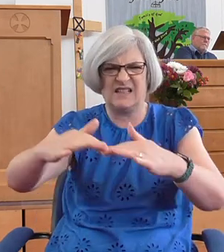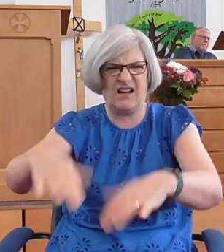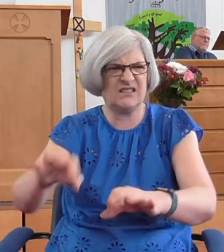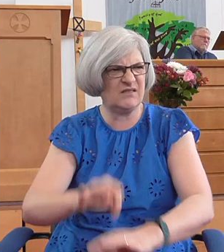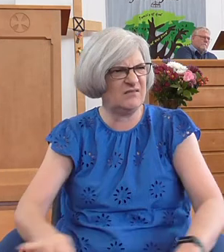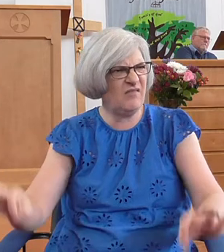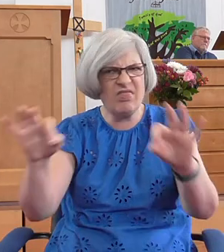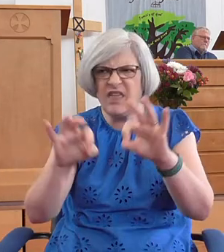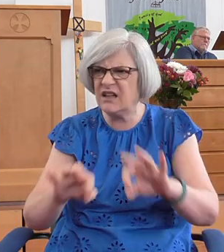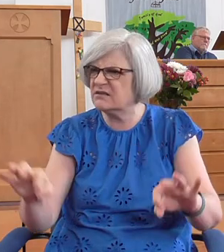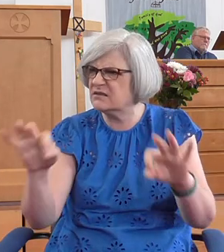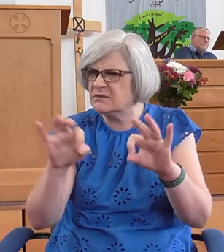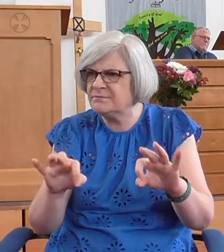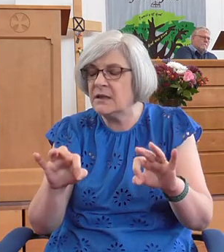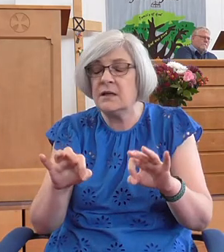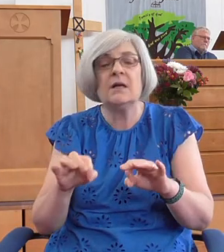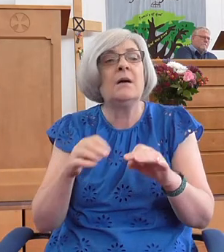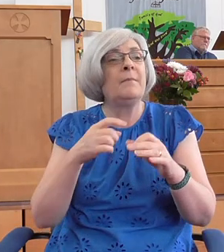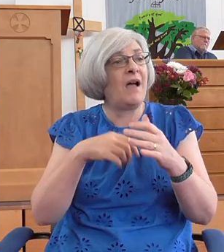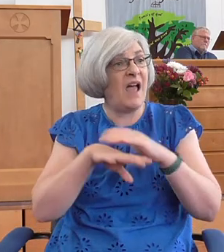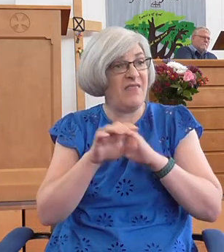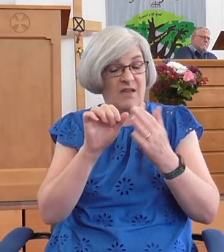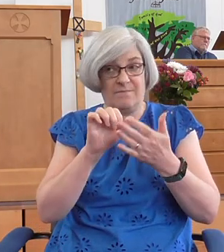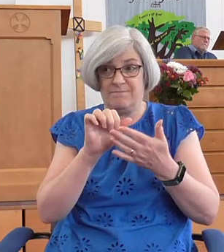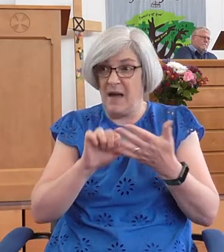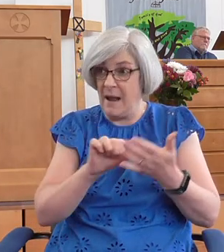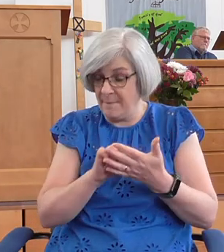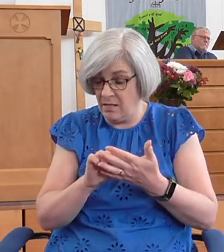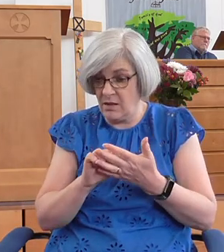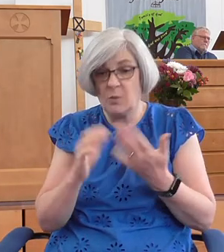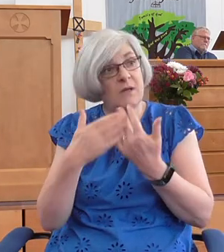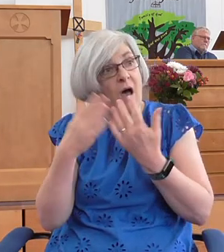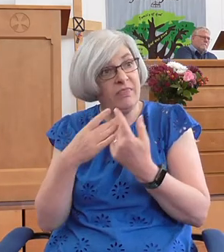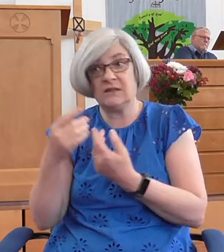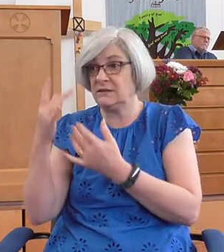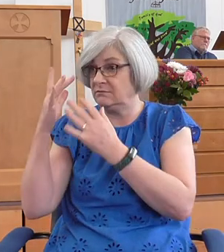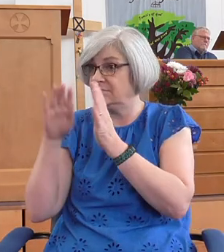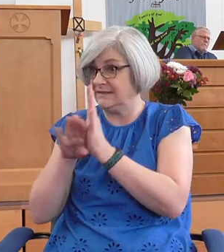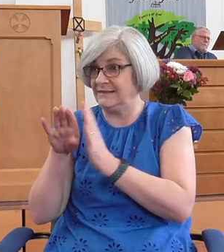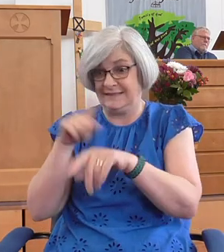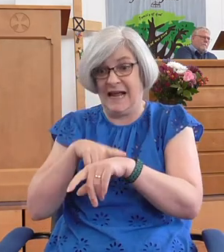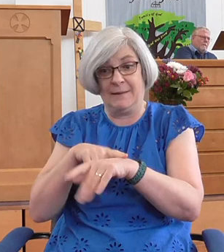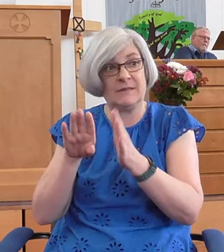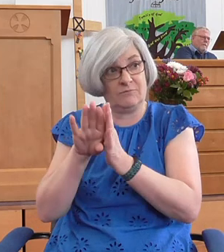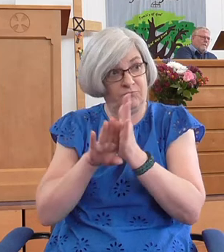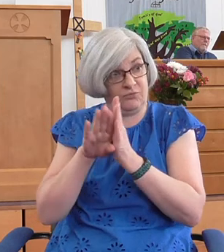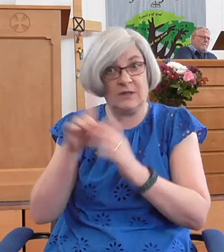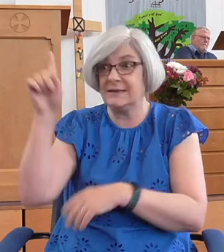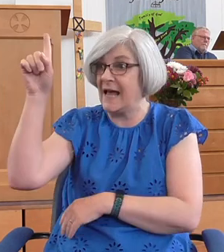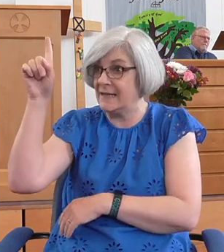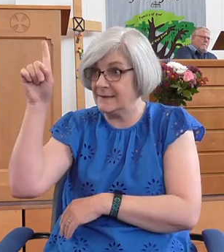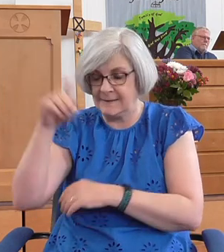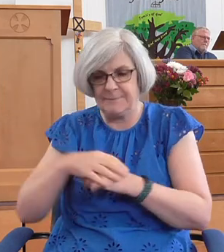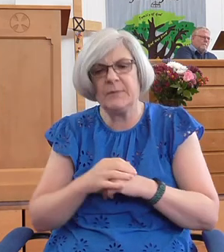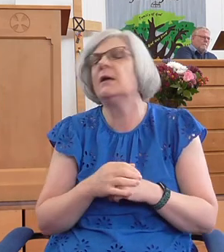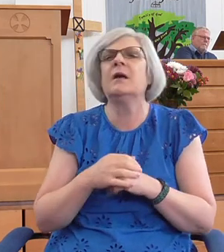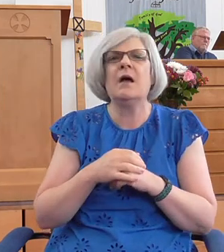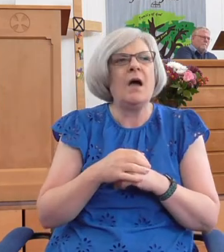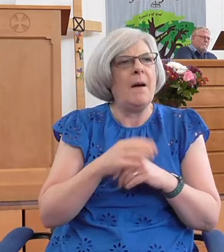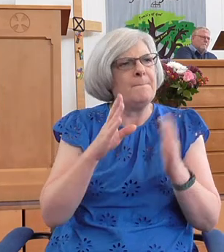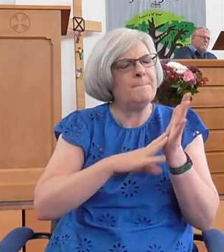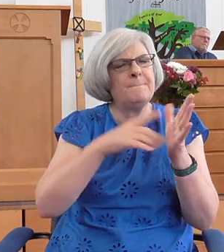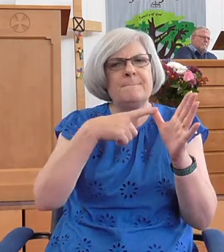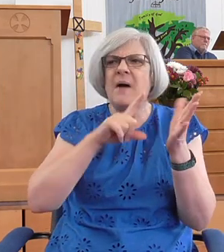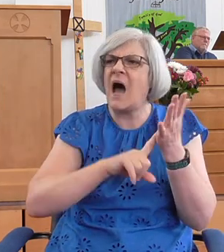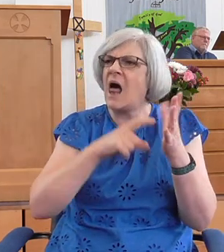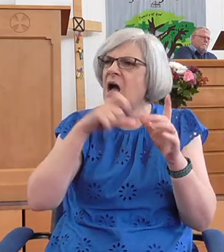good testing of God. In Malachi 3:10, it says, God says, test me. Test me whether